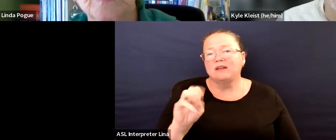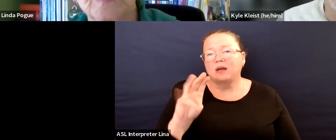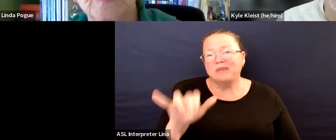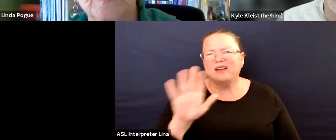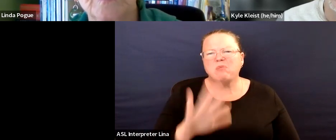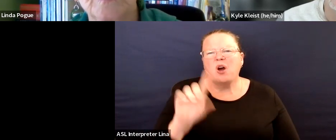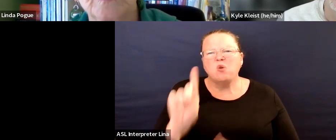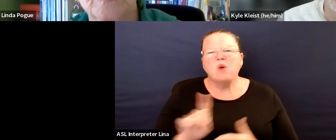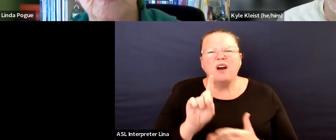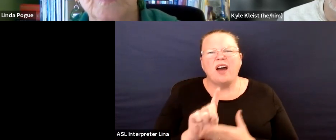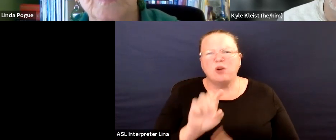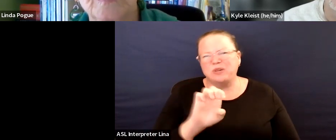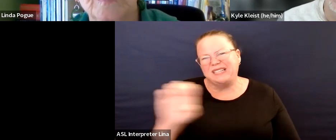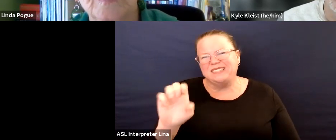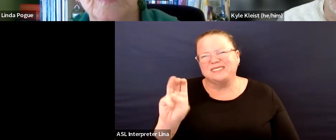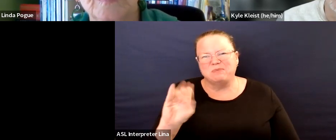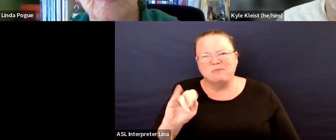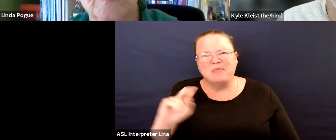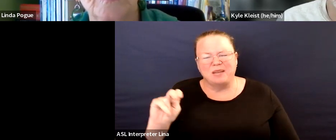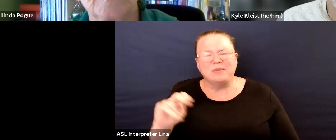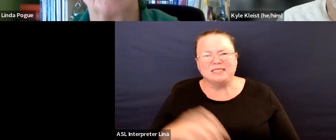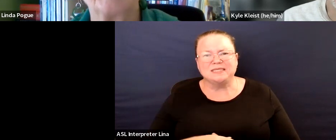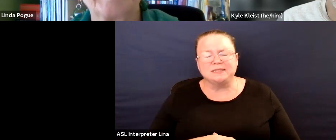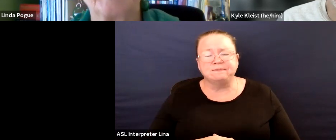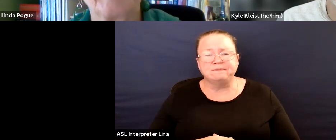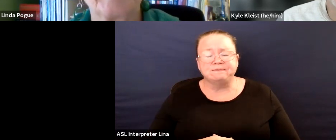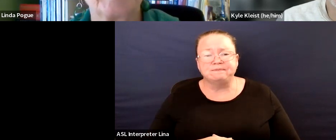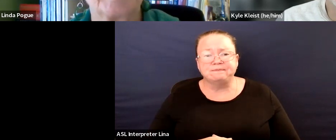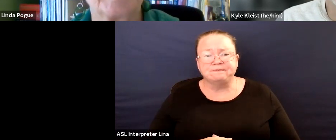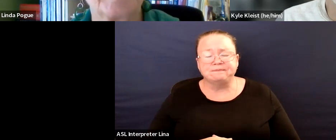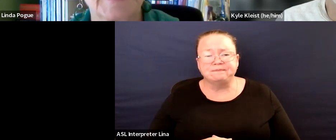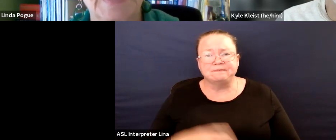an hour straight east of Minneapolis, St. Paul.